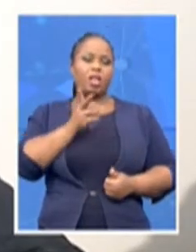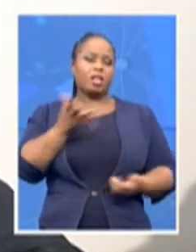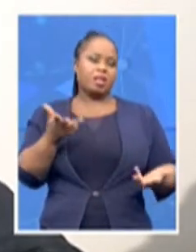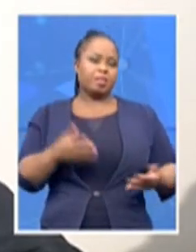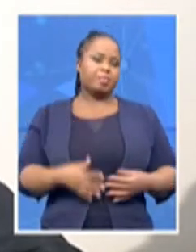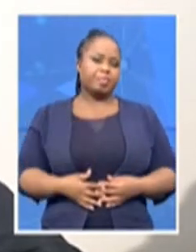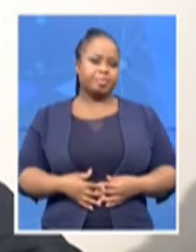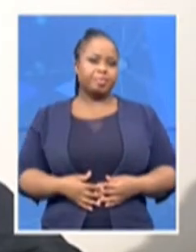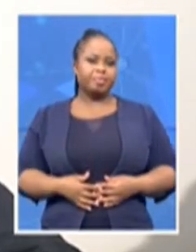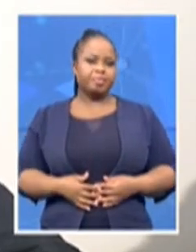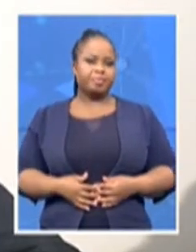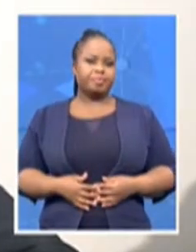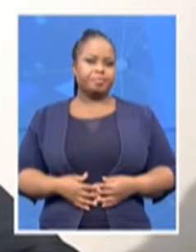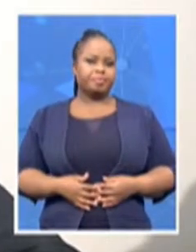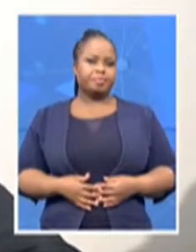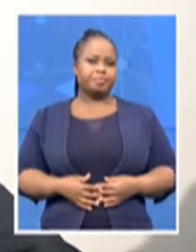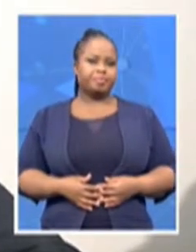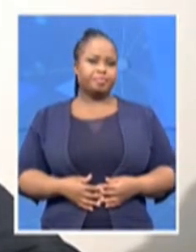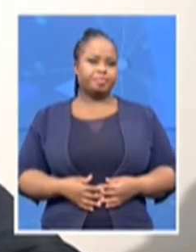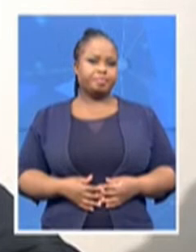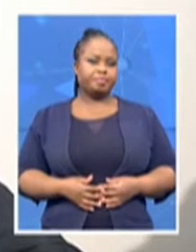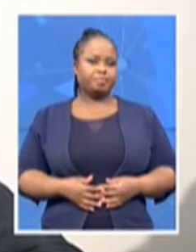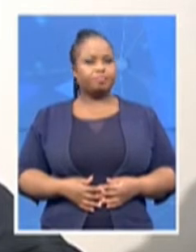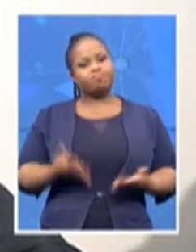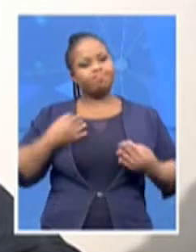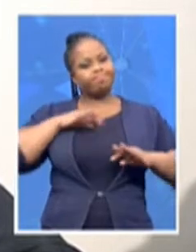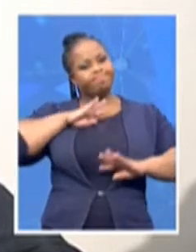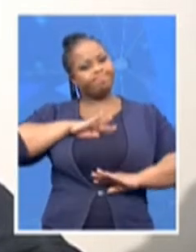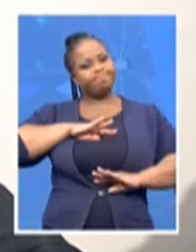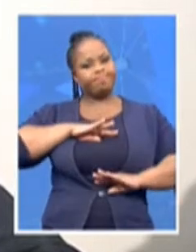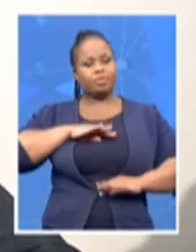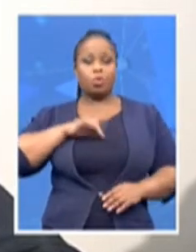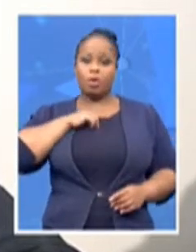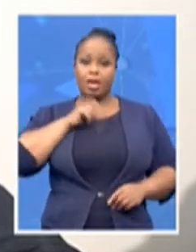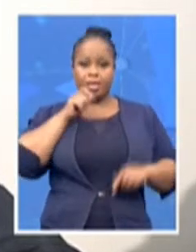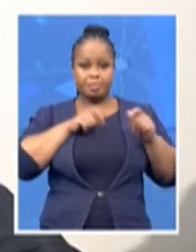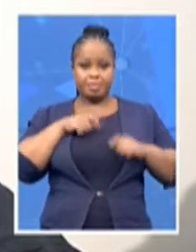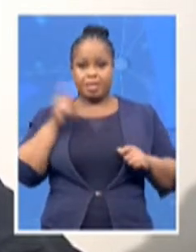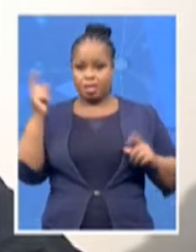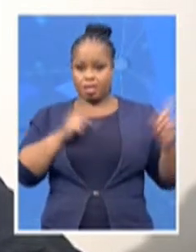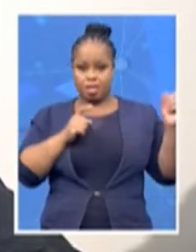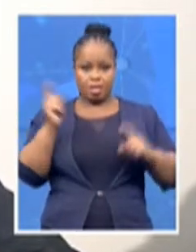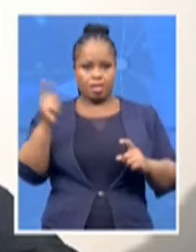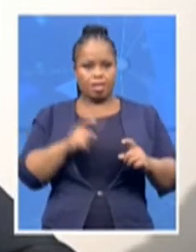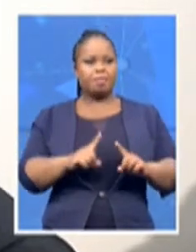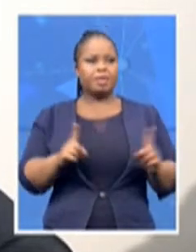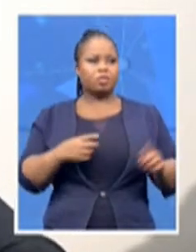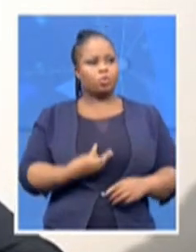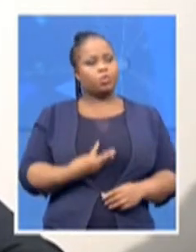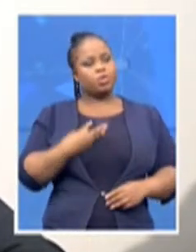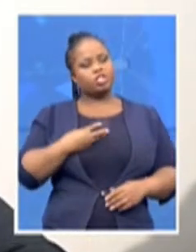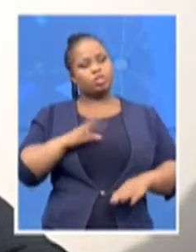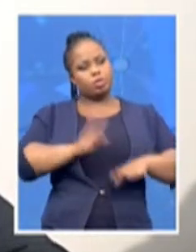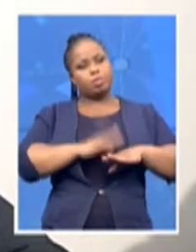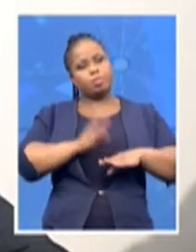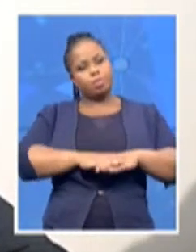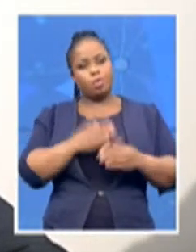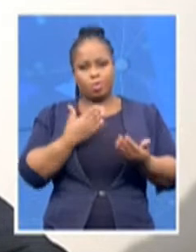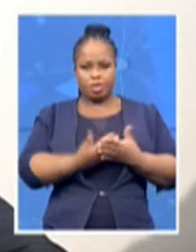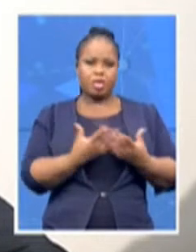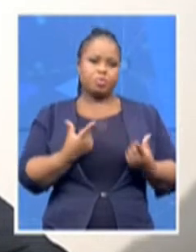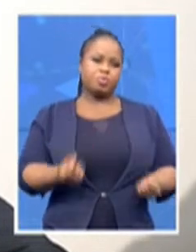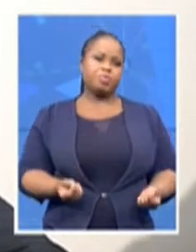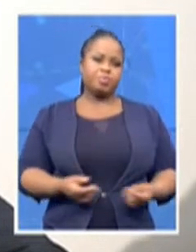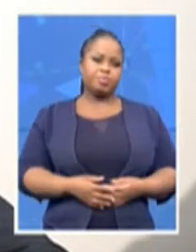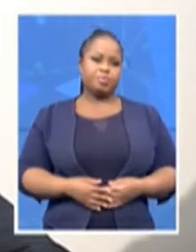we are still satisfied that people are coming forward, but we wish we can do better. In terms of the total doses